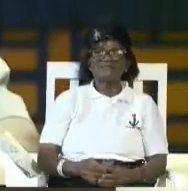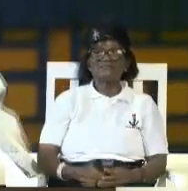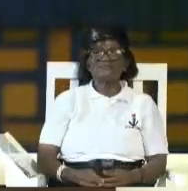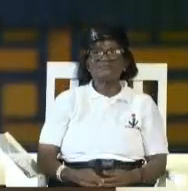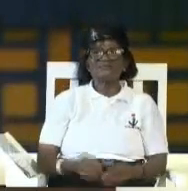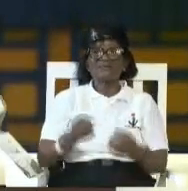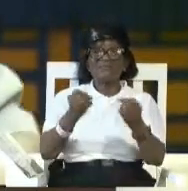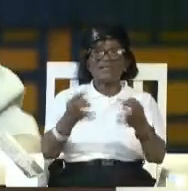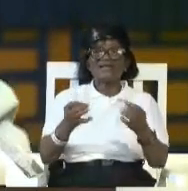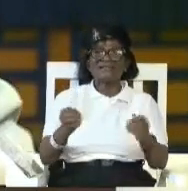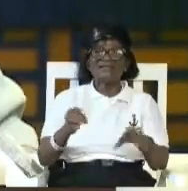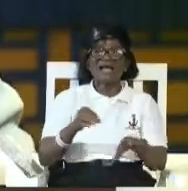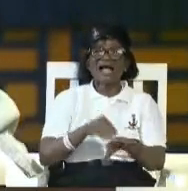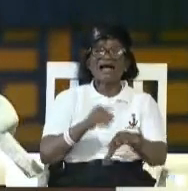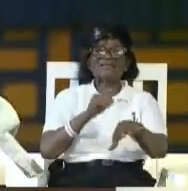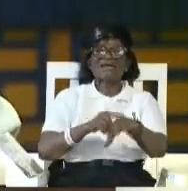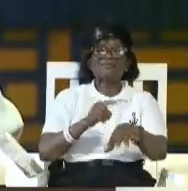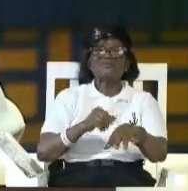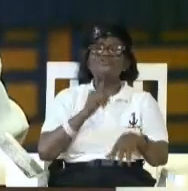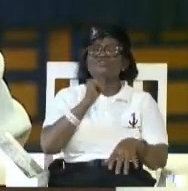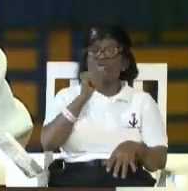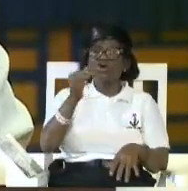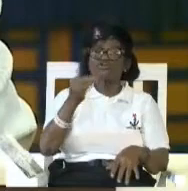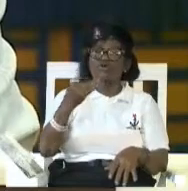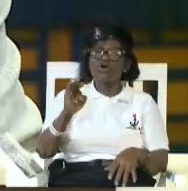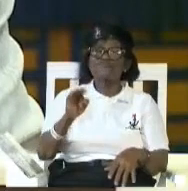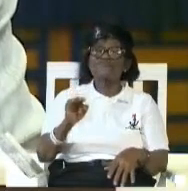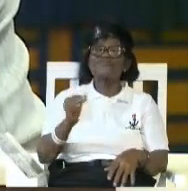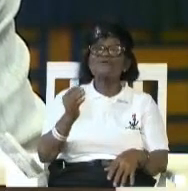Many at times, not of their own choice.